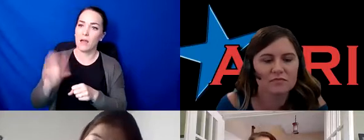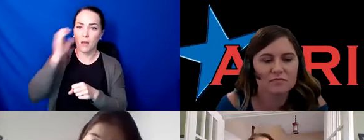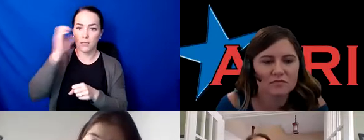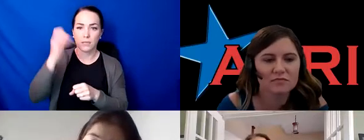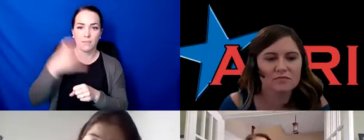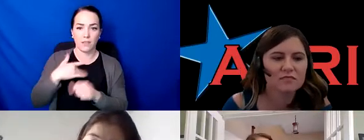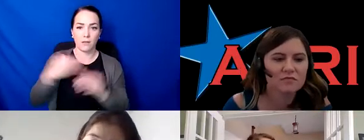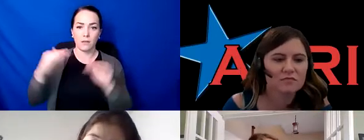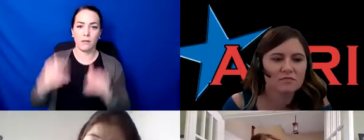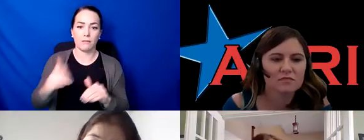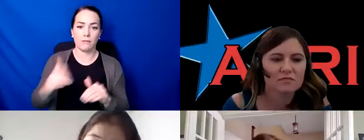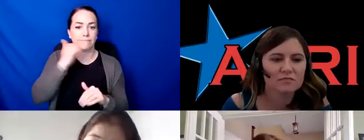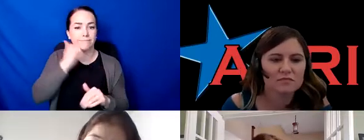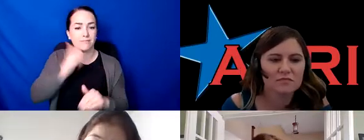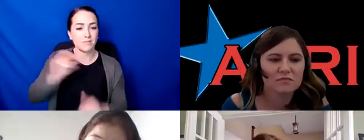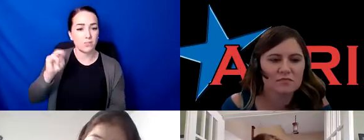them.